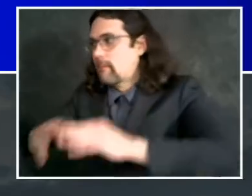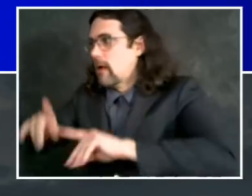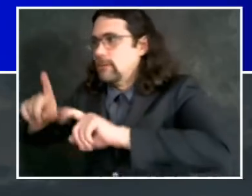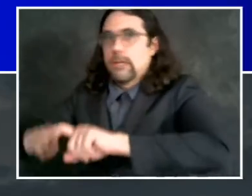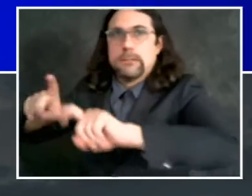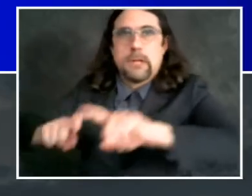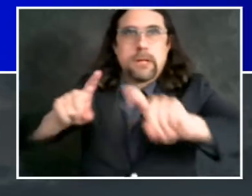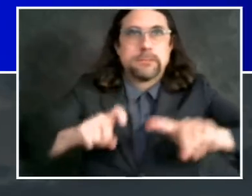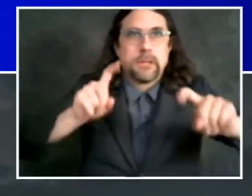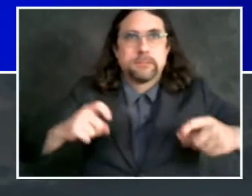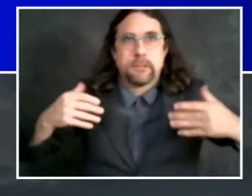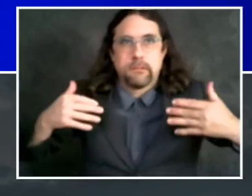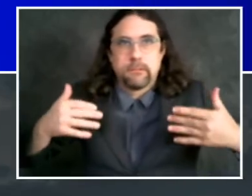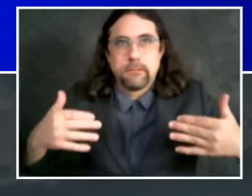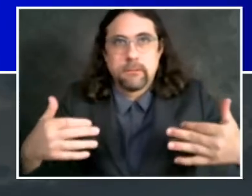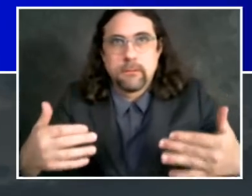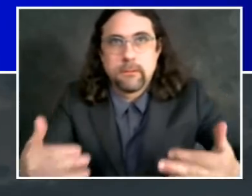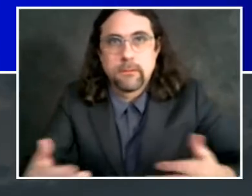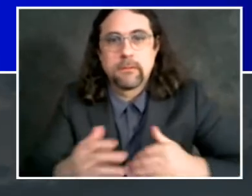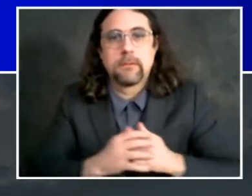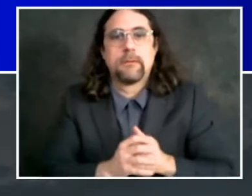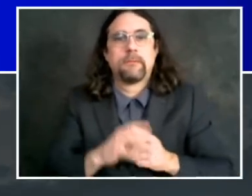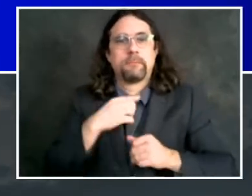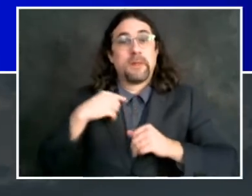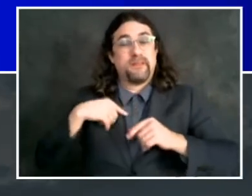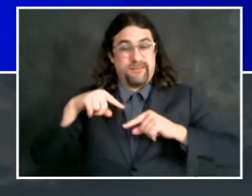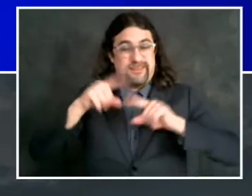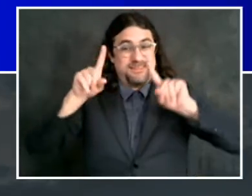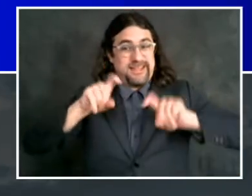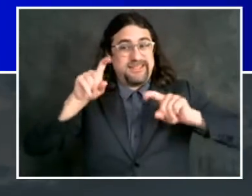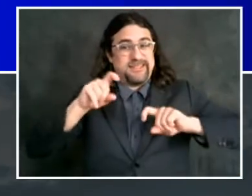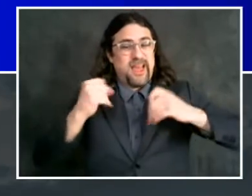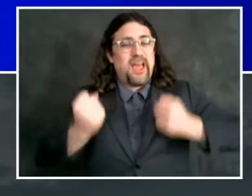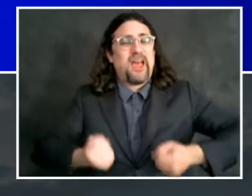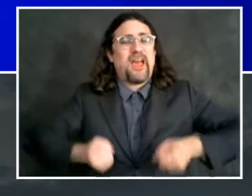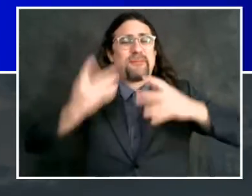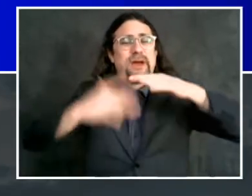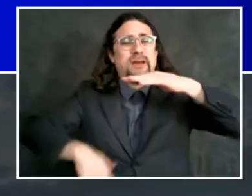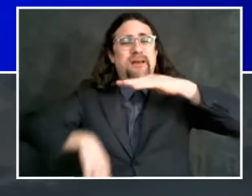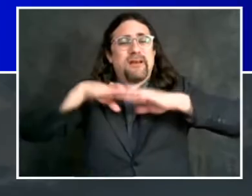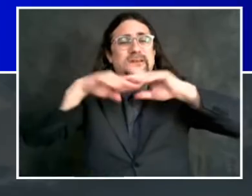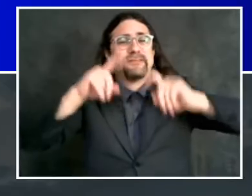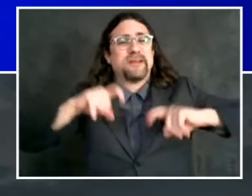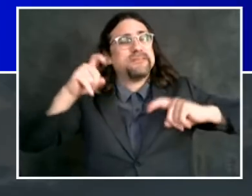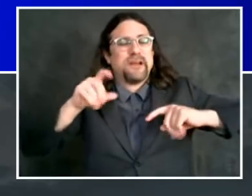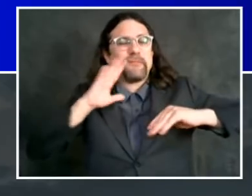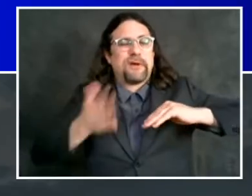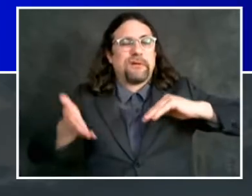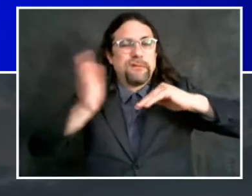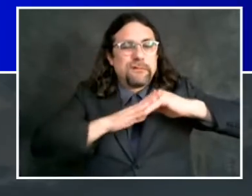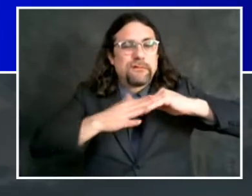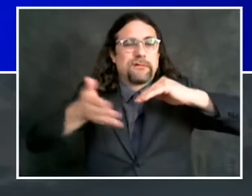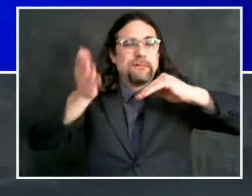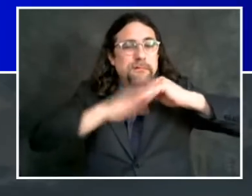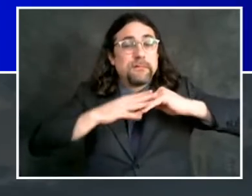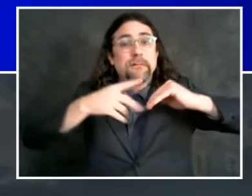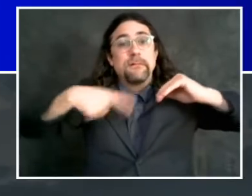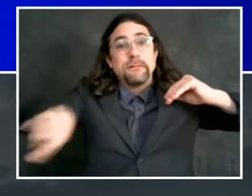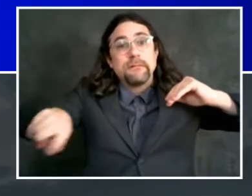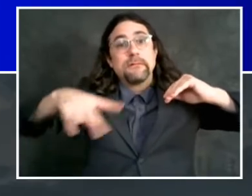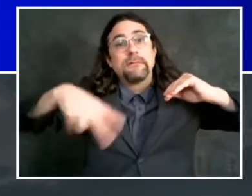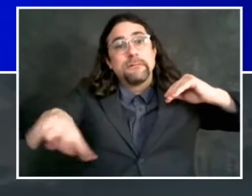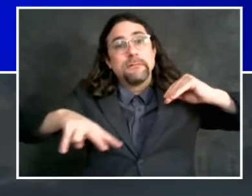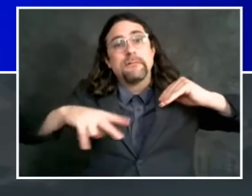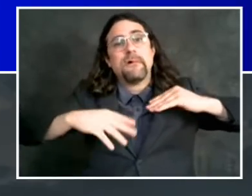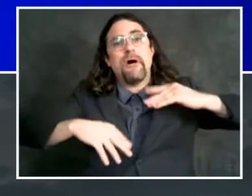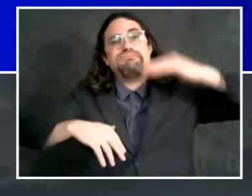every community. And I want to remind you, the first priority always is folks who are older